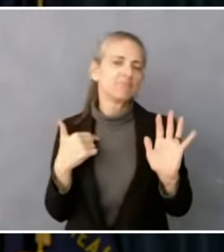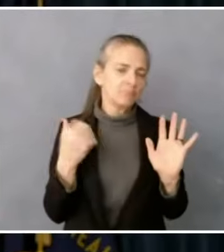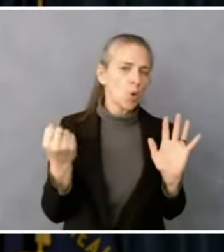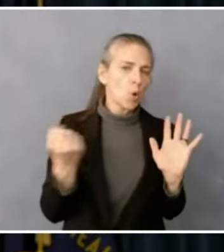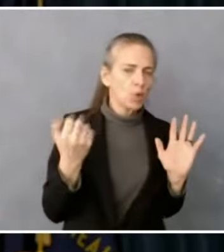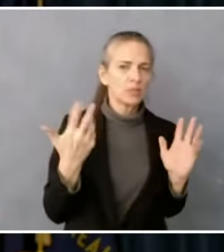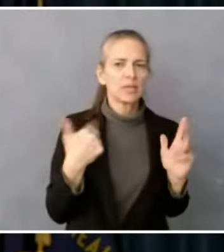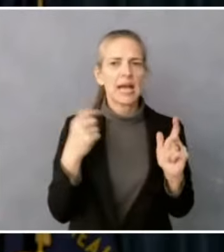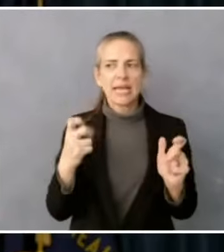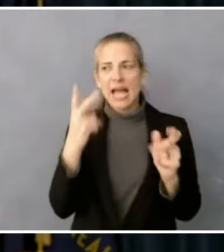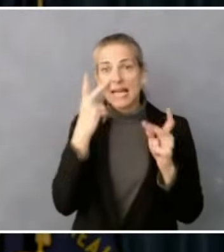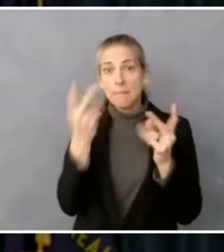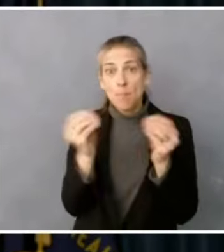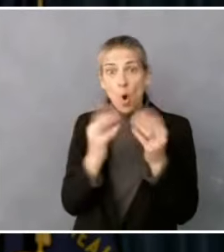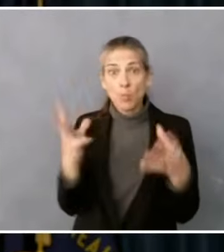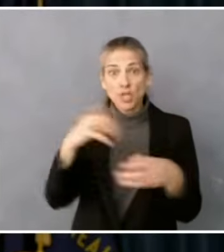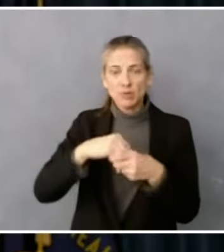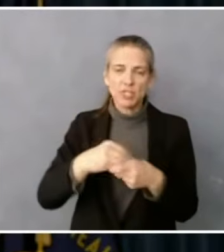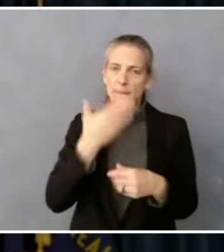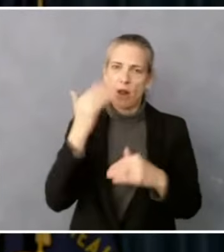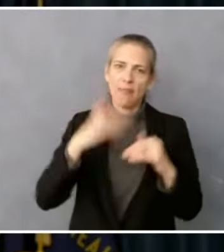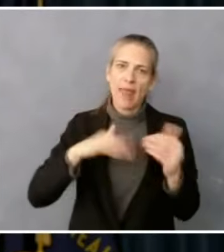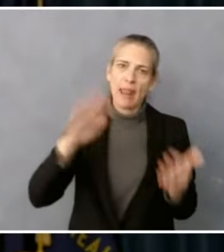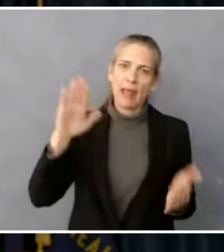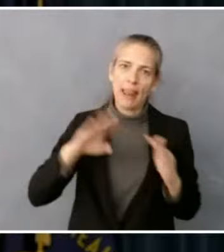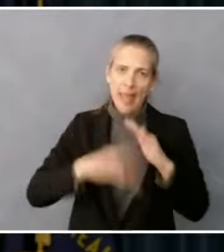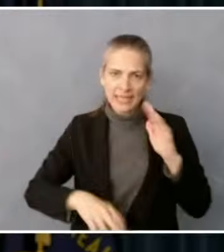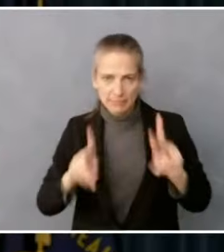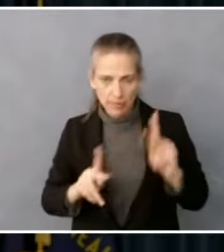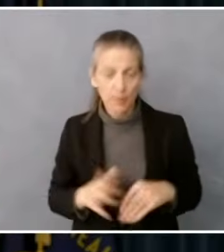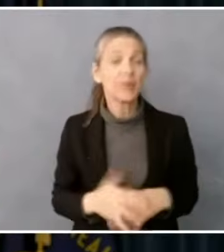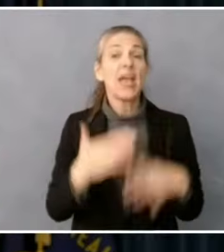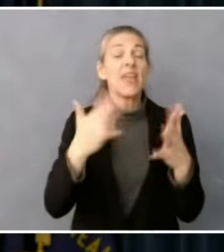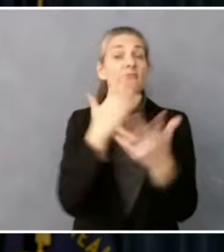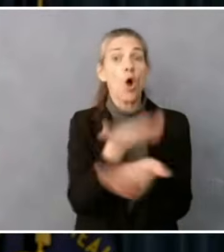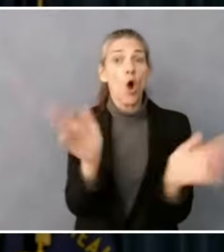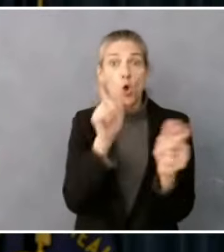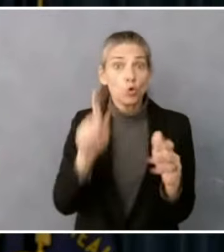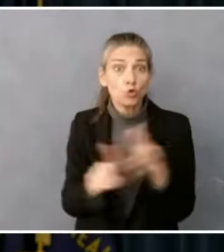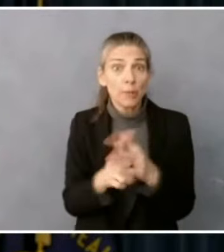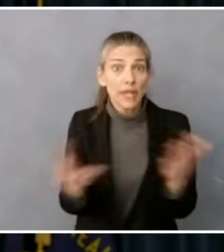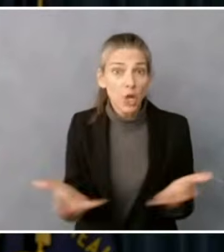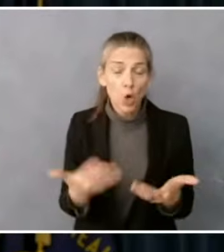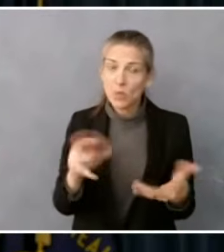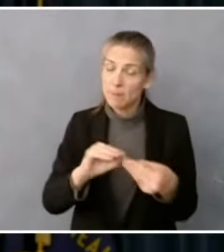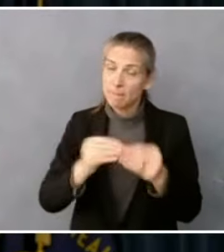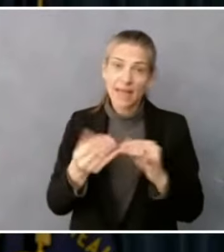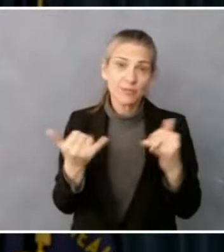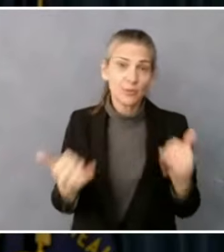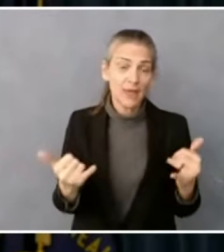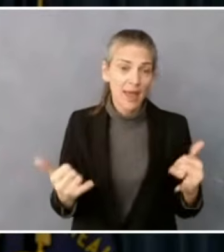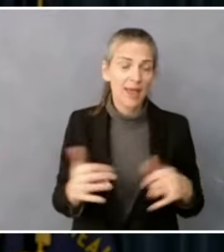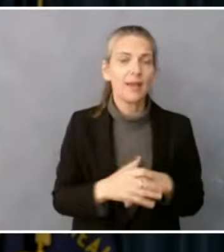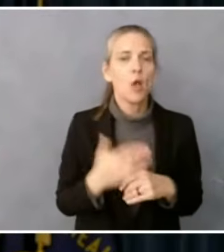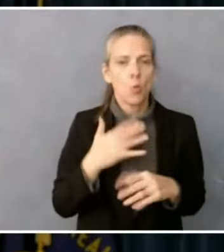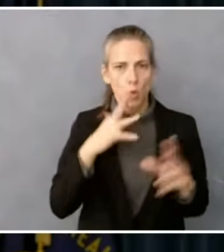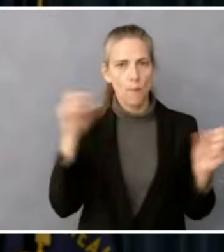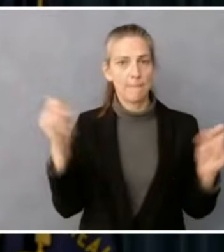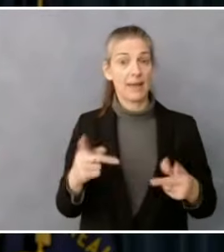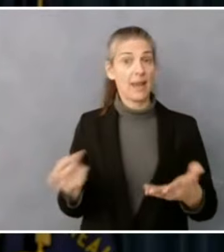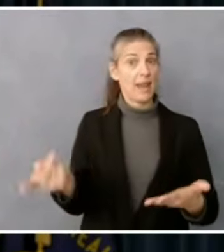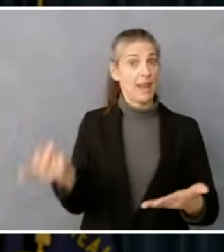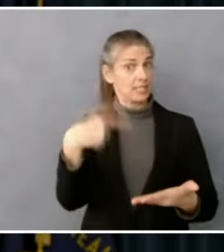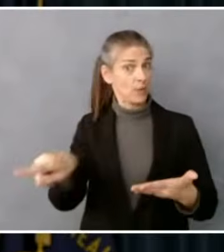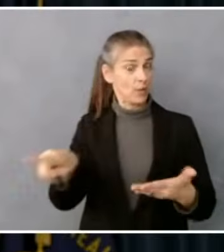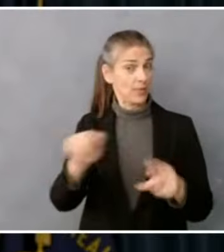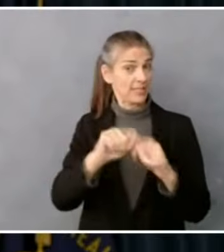participation is better than less. I want to thank everybody we had here today. We had a packed house, and we will be back next week with our Team